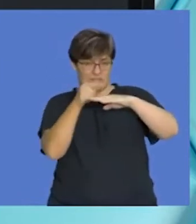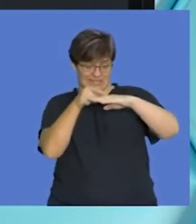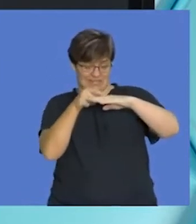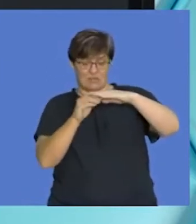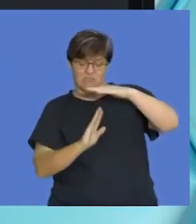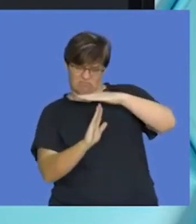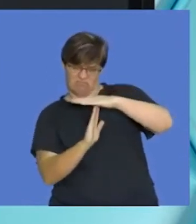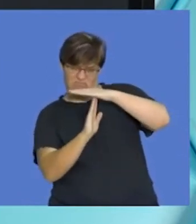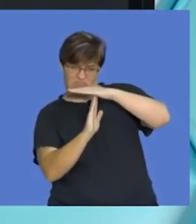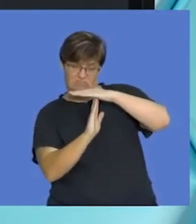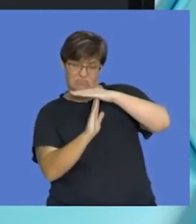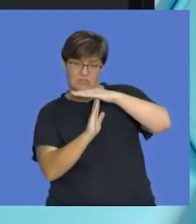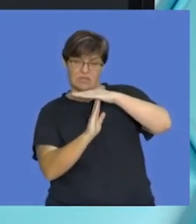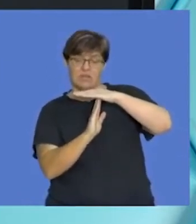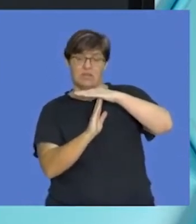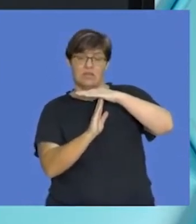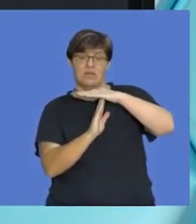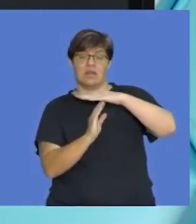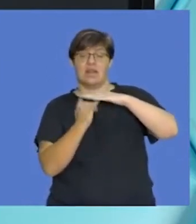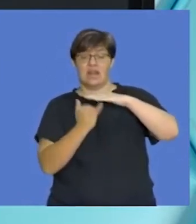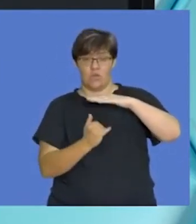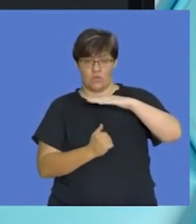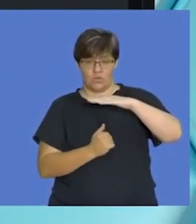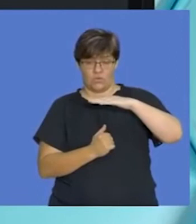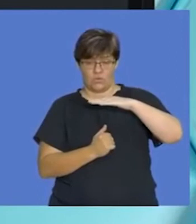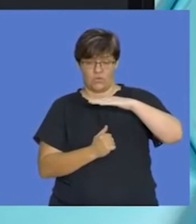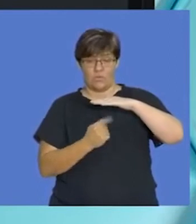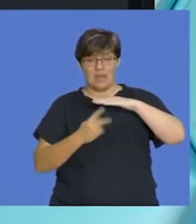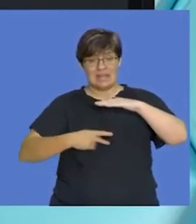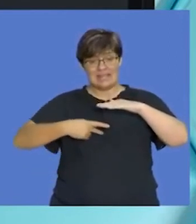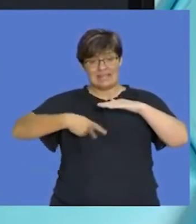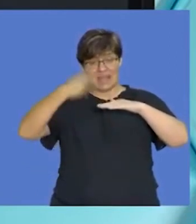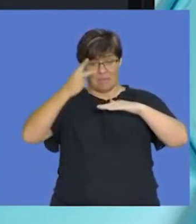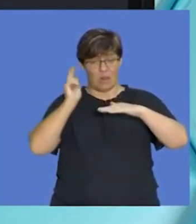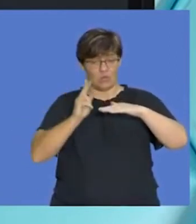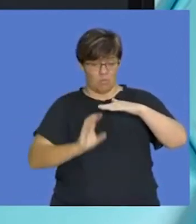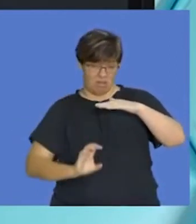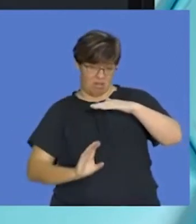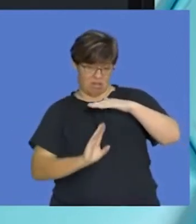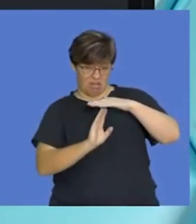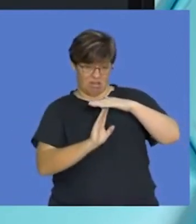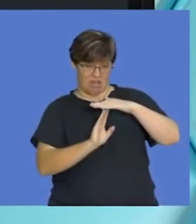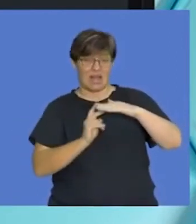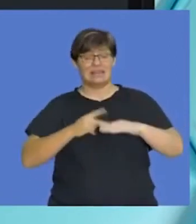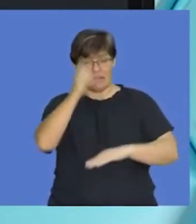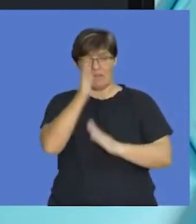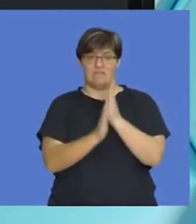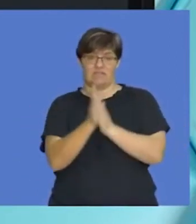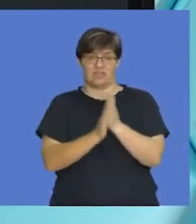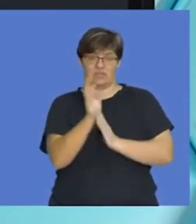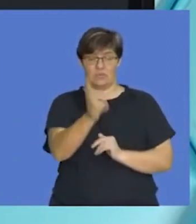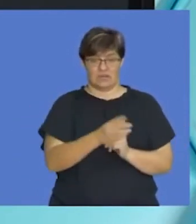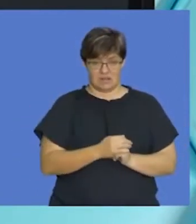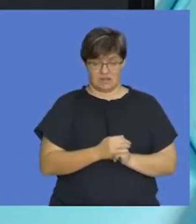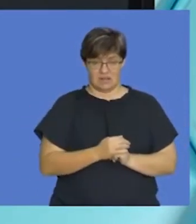the object's on it. Directly proportional means that if I double the normal force, I